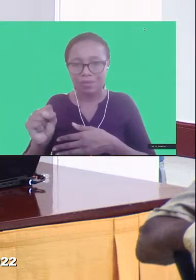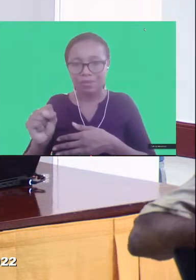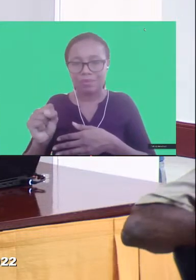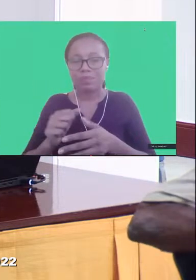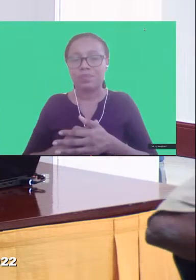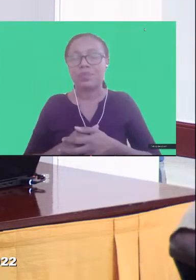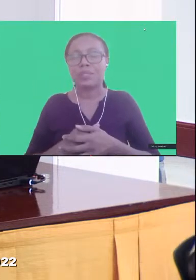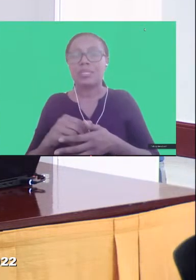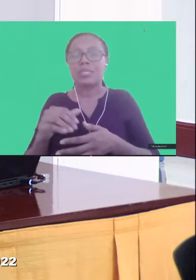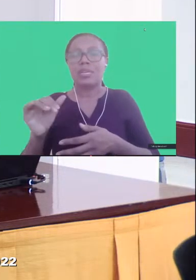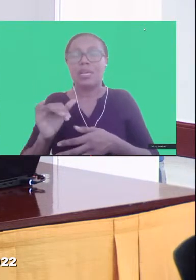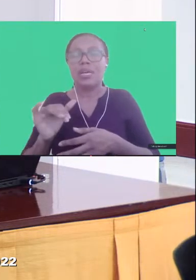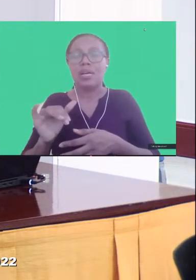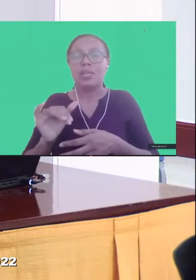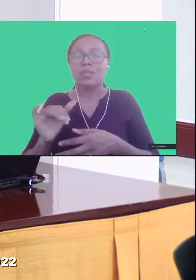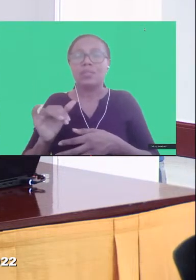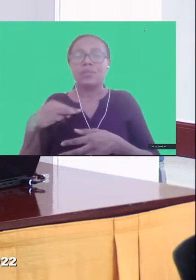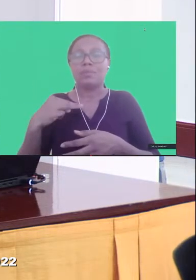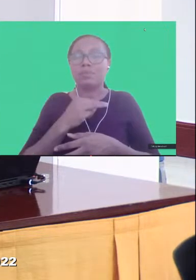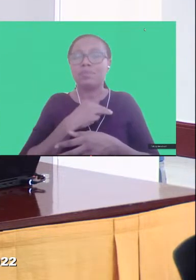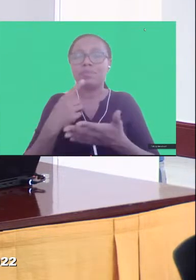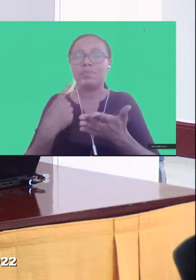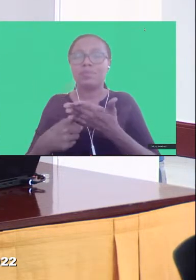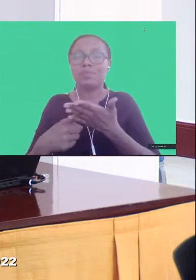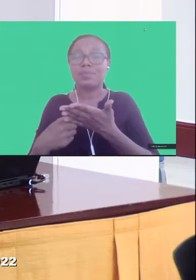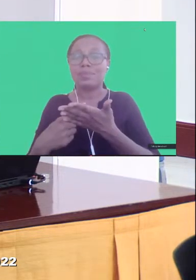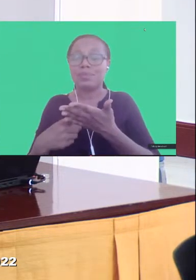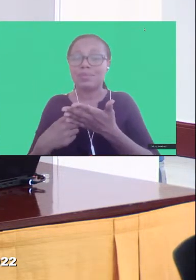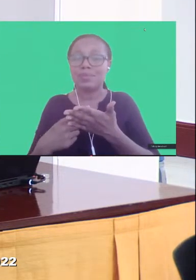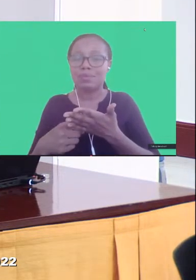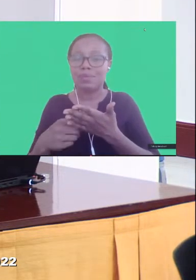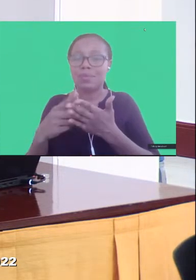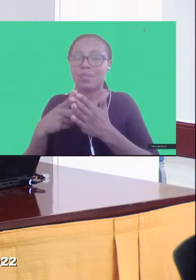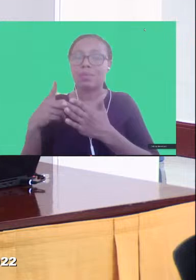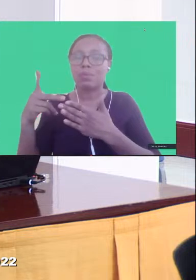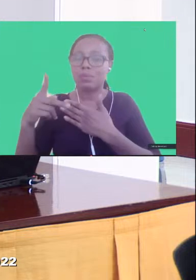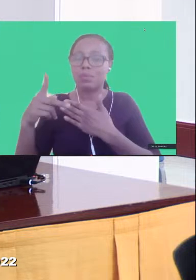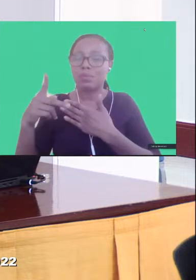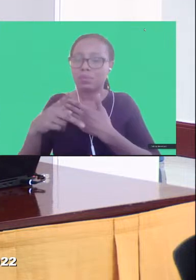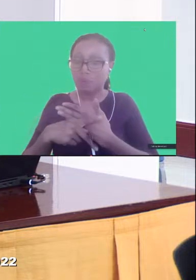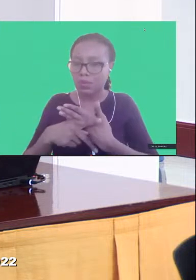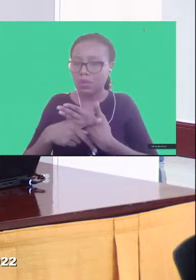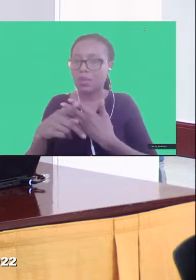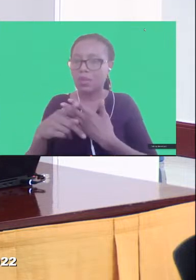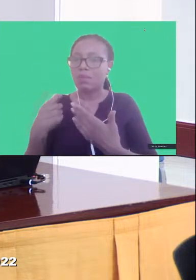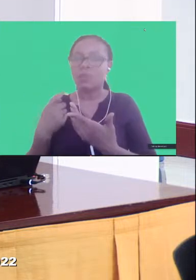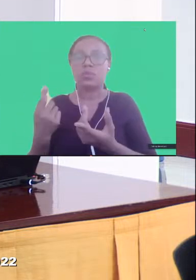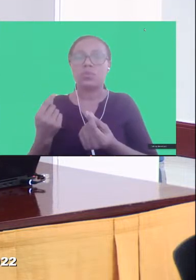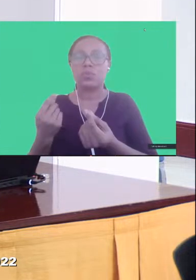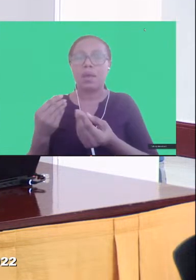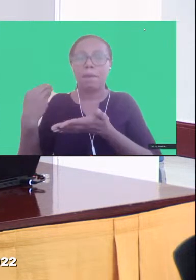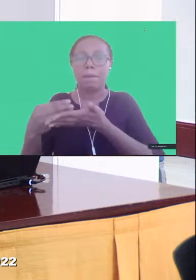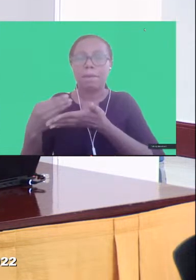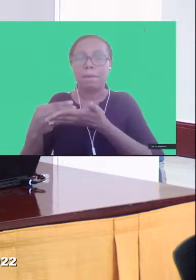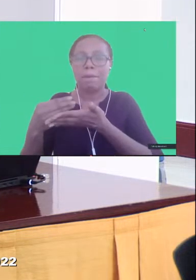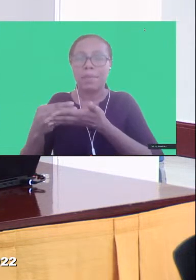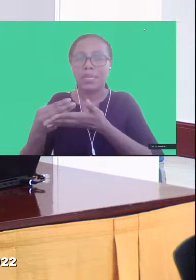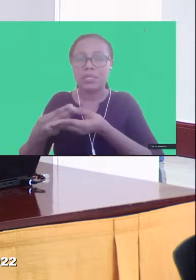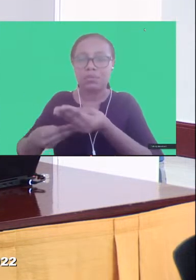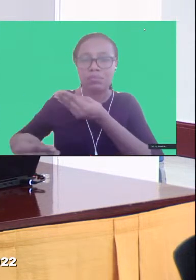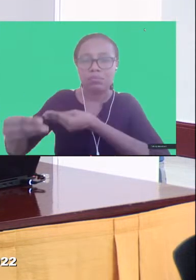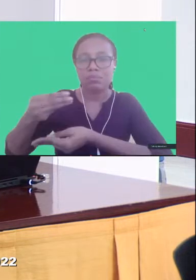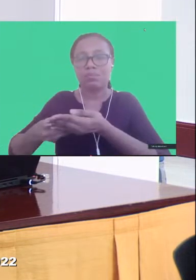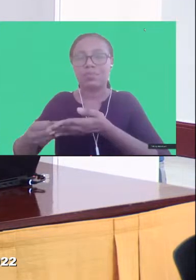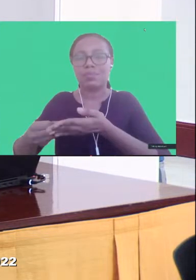first component also seeks to recapitalize this smart fund, which is managed by the Enterprise Growth Fund Limited. And